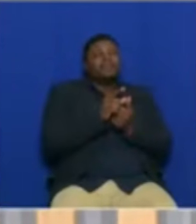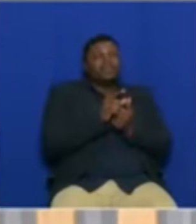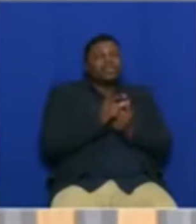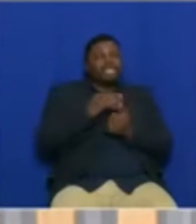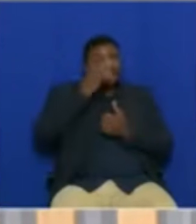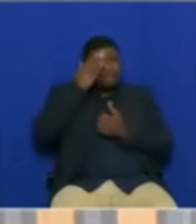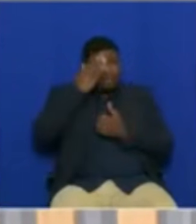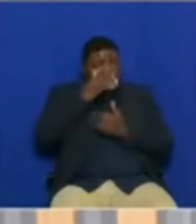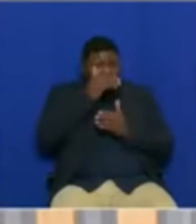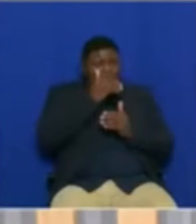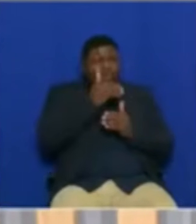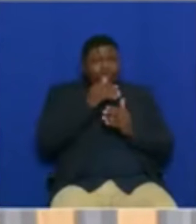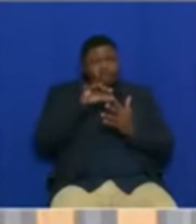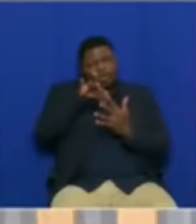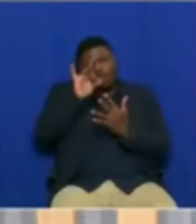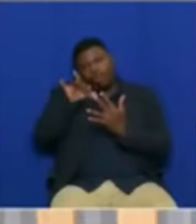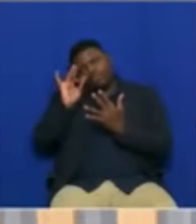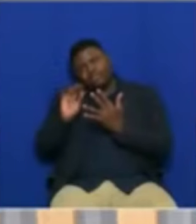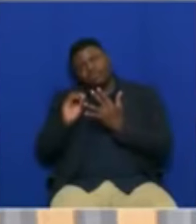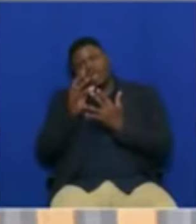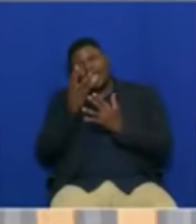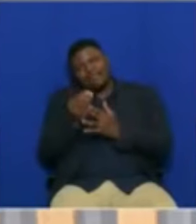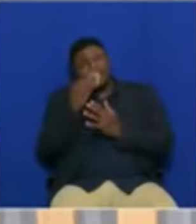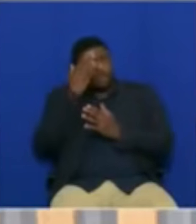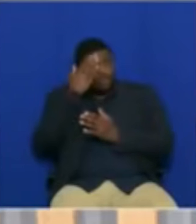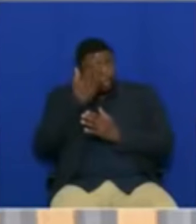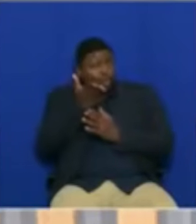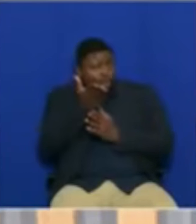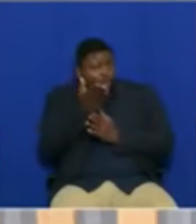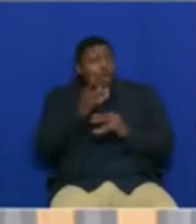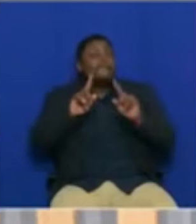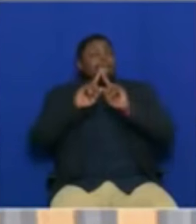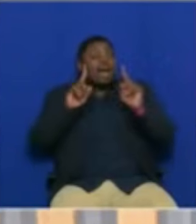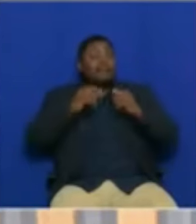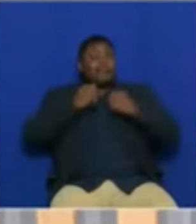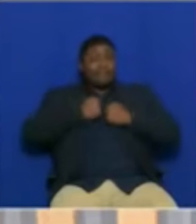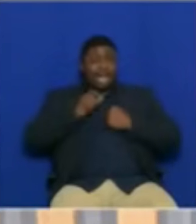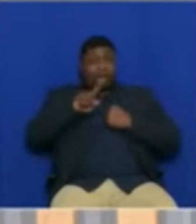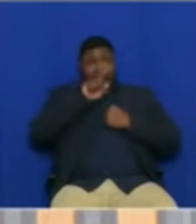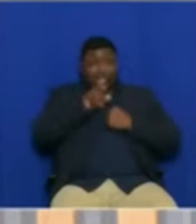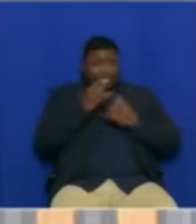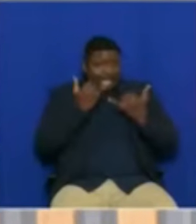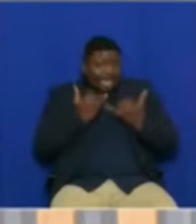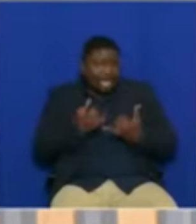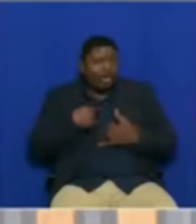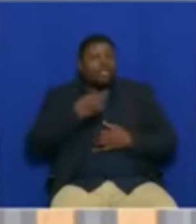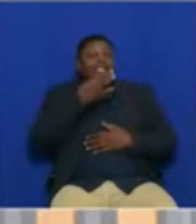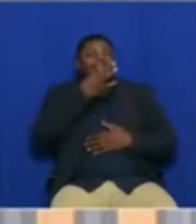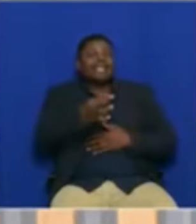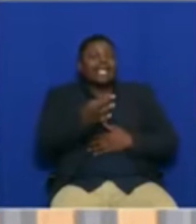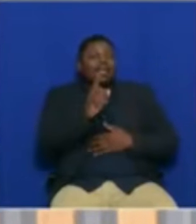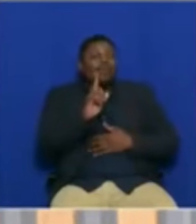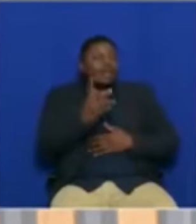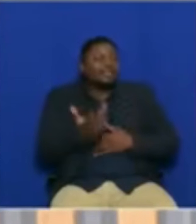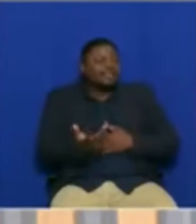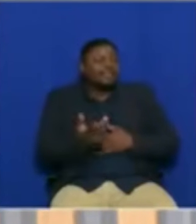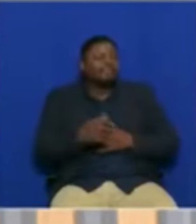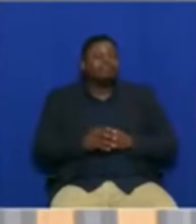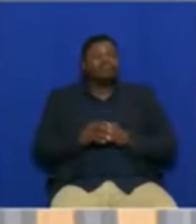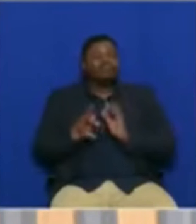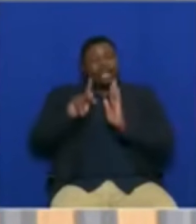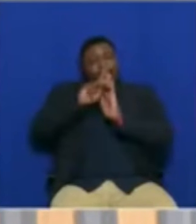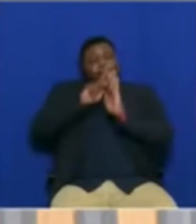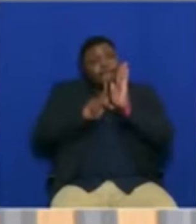that are available to you. So my question is there a policy position, a